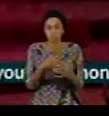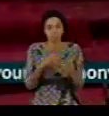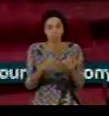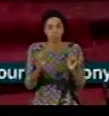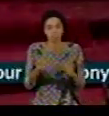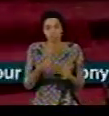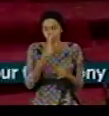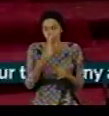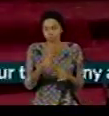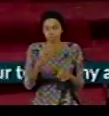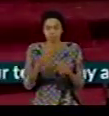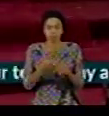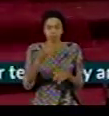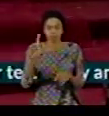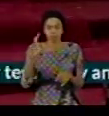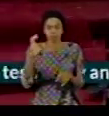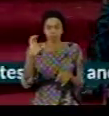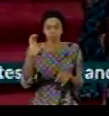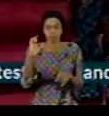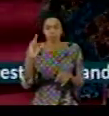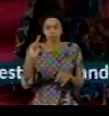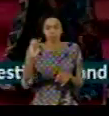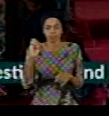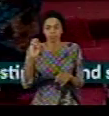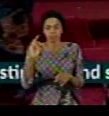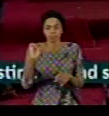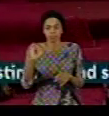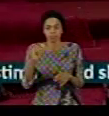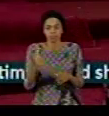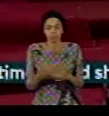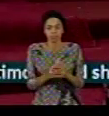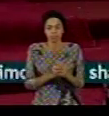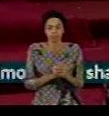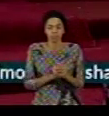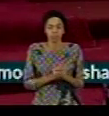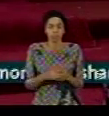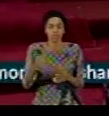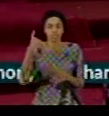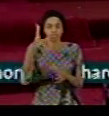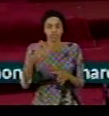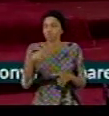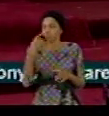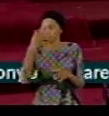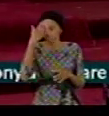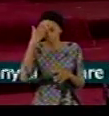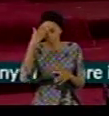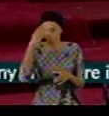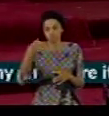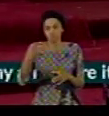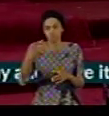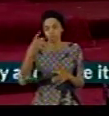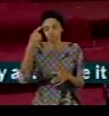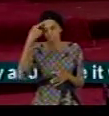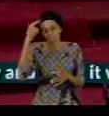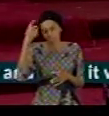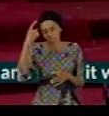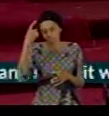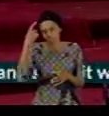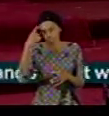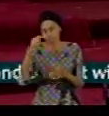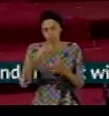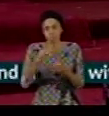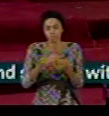but God in his own wisdom and who knows the very cost of the problem he the family in the last uh in the favorite edition